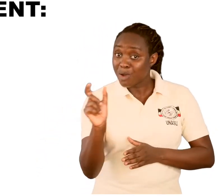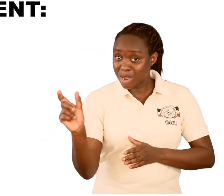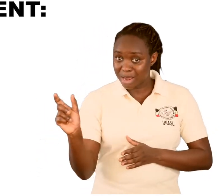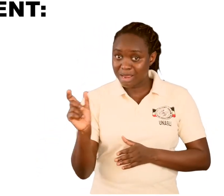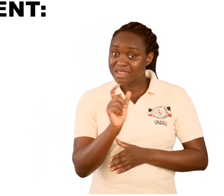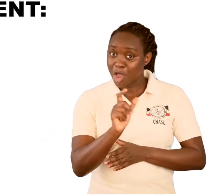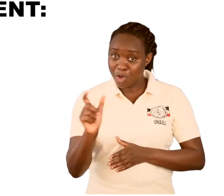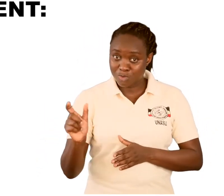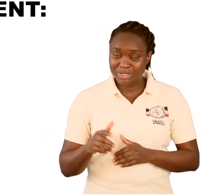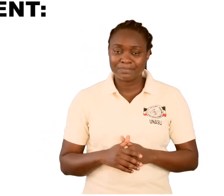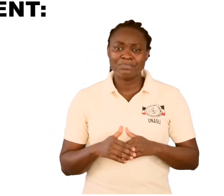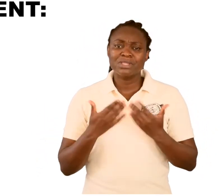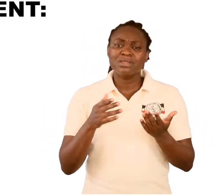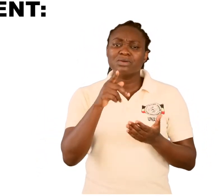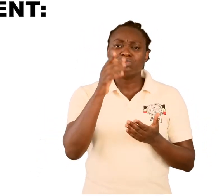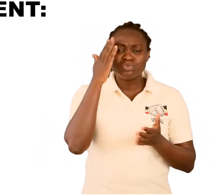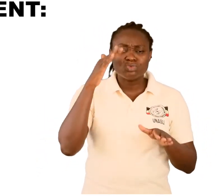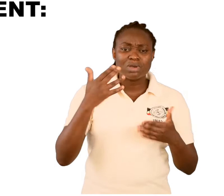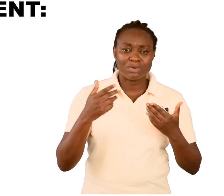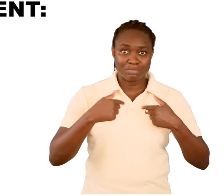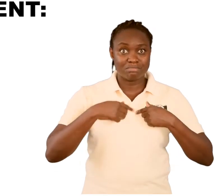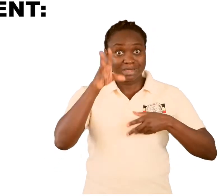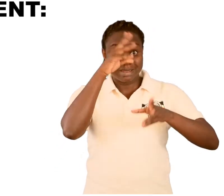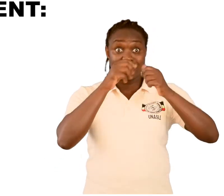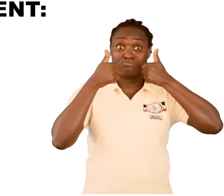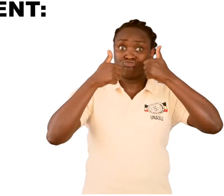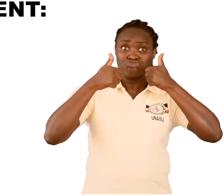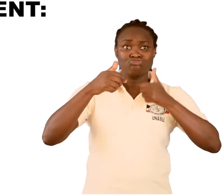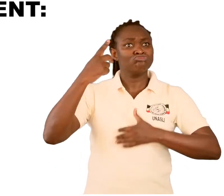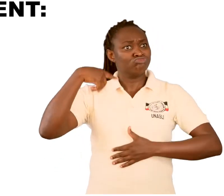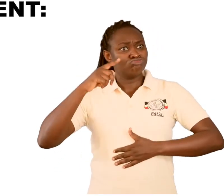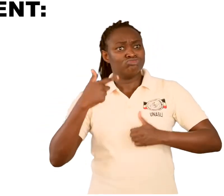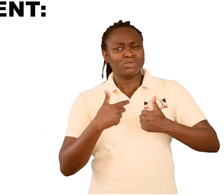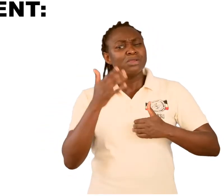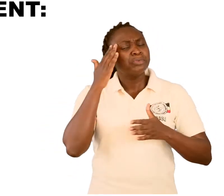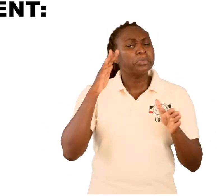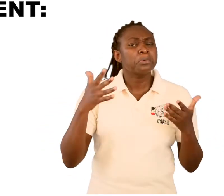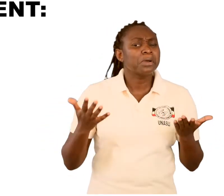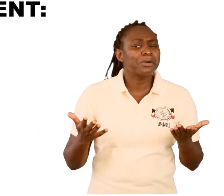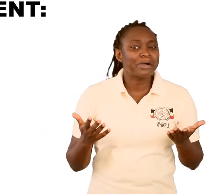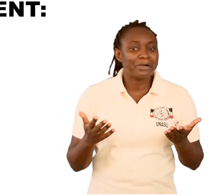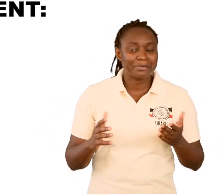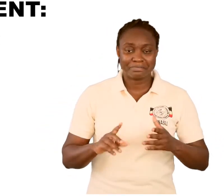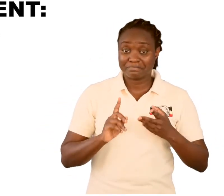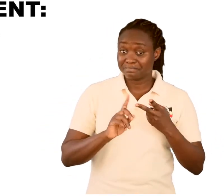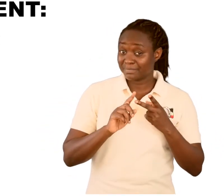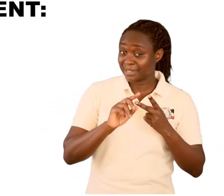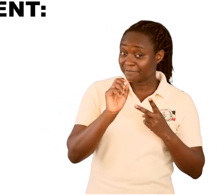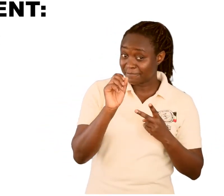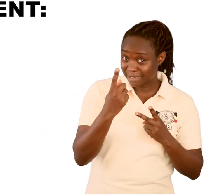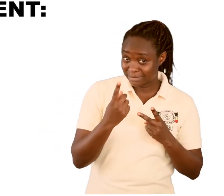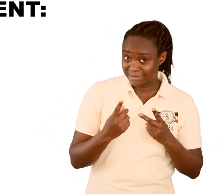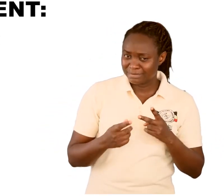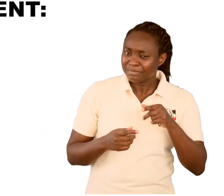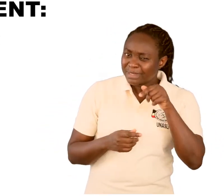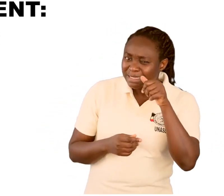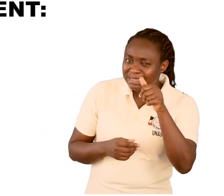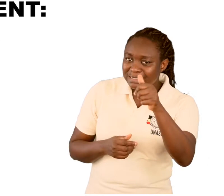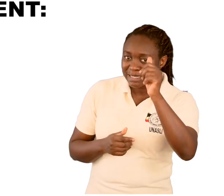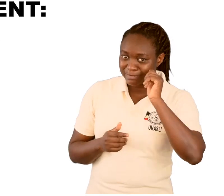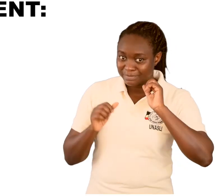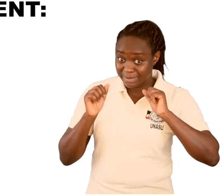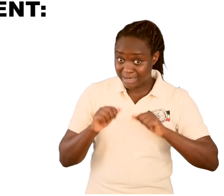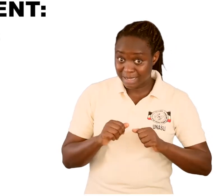How will you measure your success in this lesson? 1, you will need to